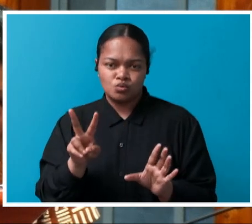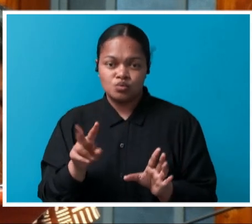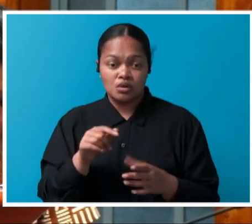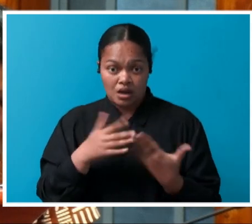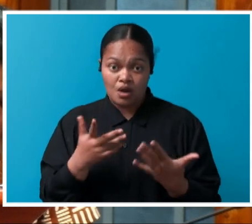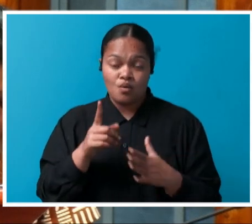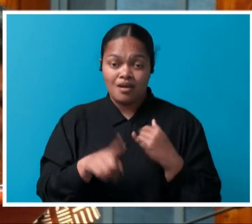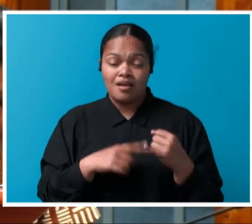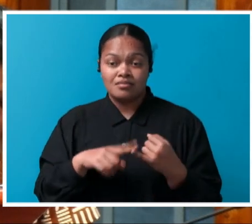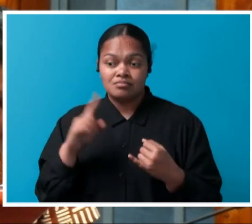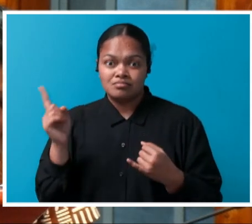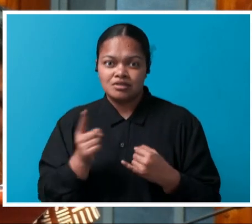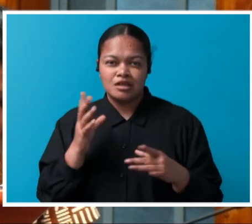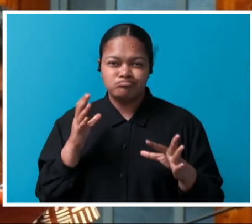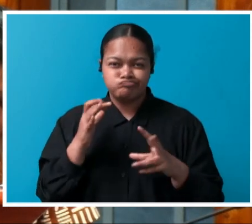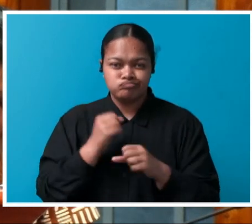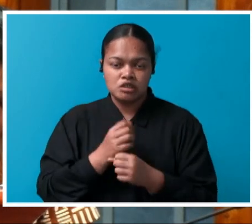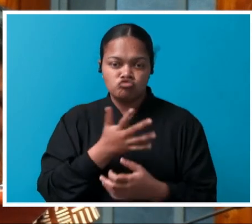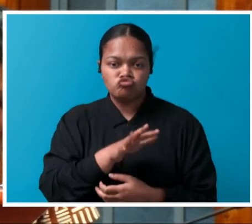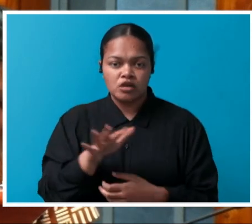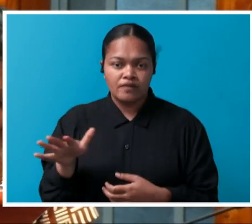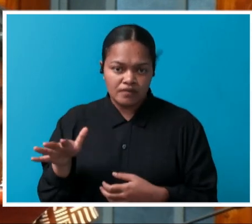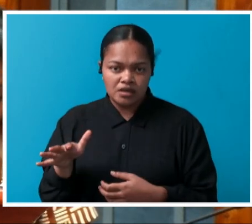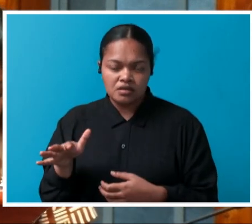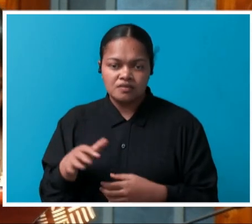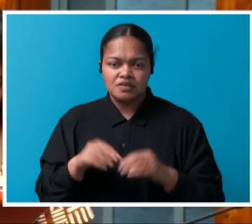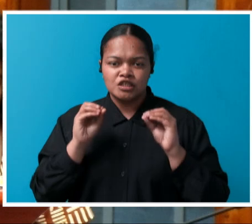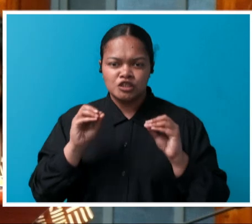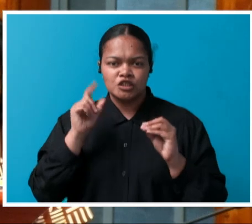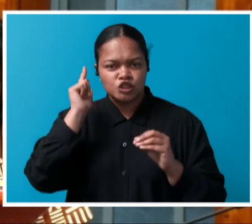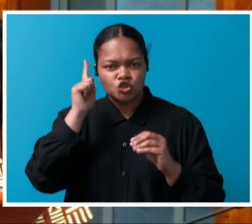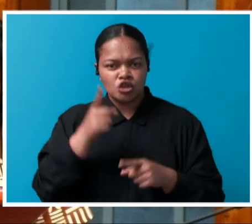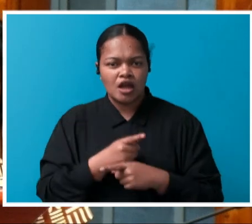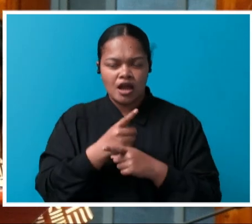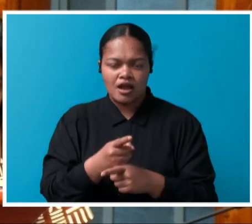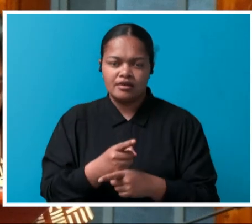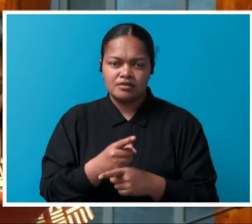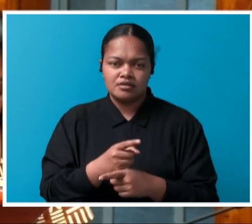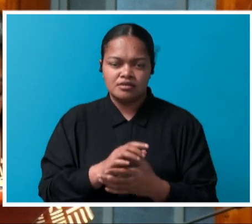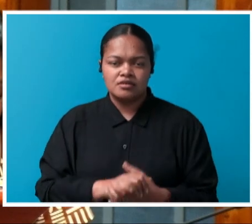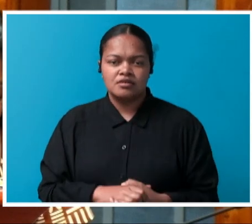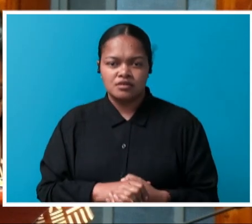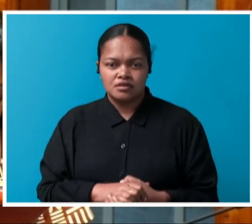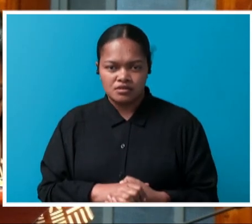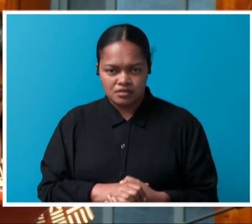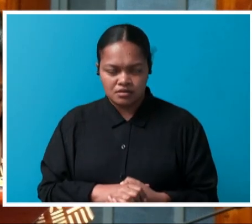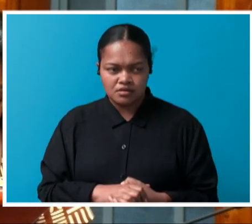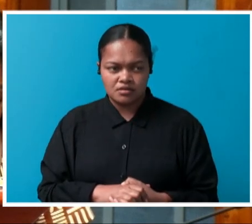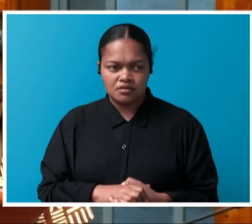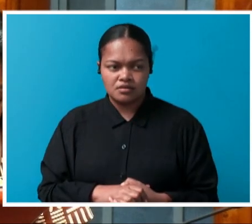of finalizing the draft of syllabi and teacher guide for piloting. The implementation of